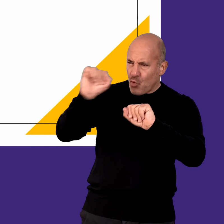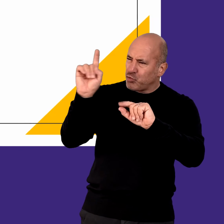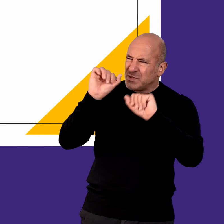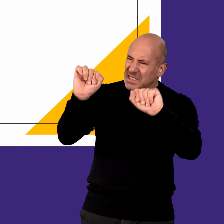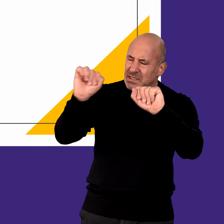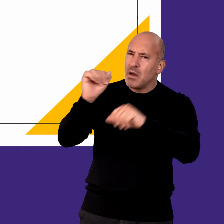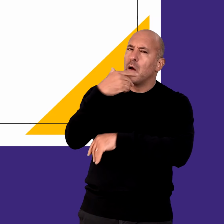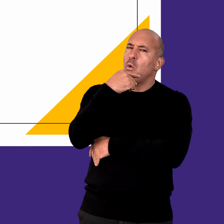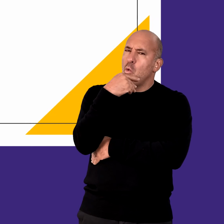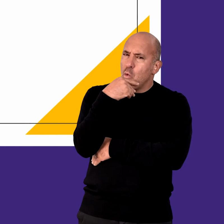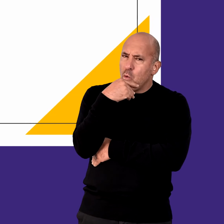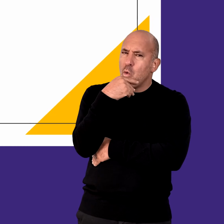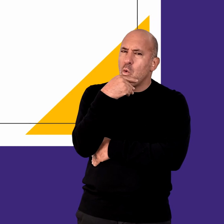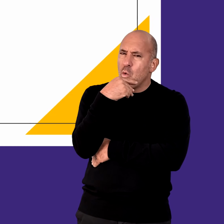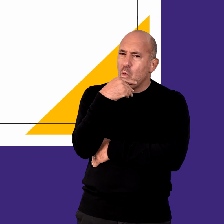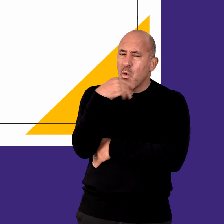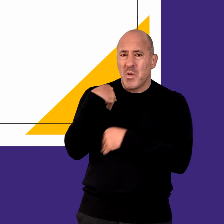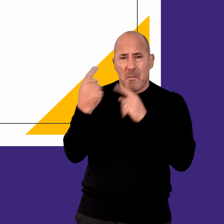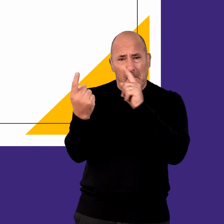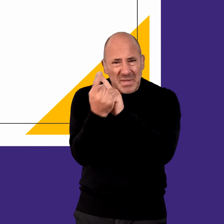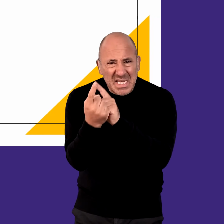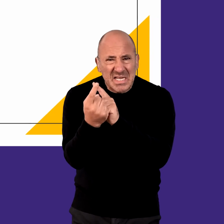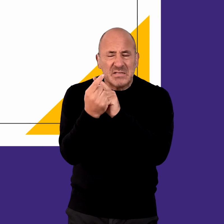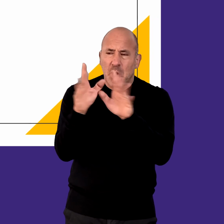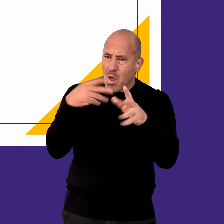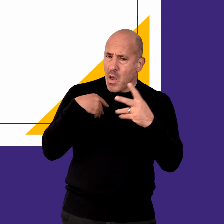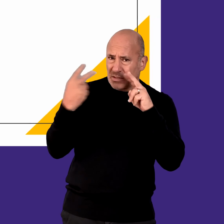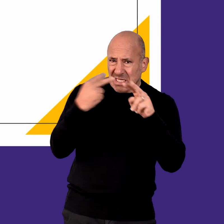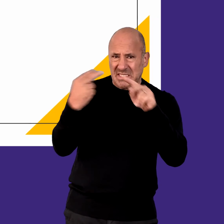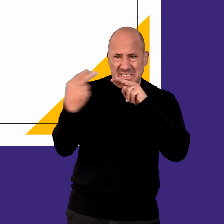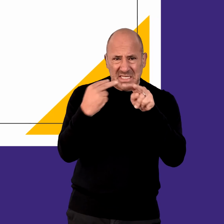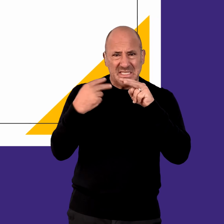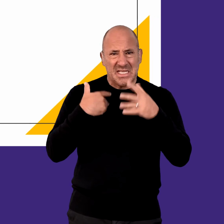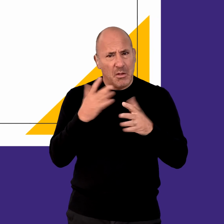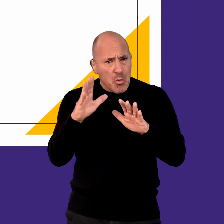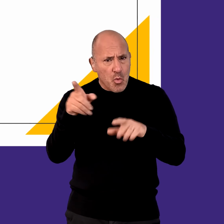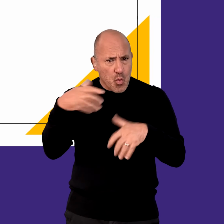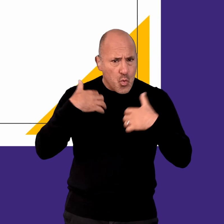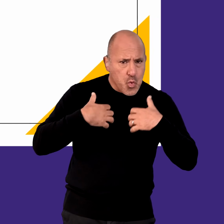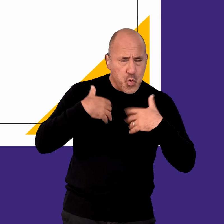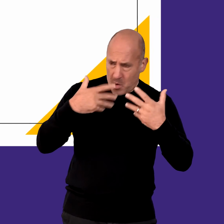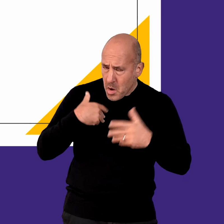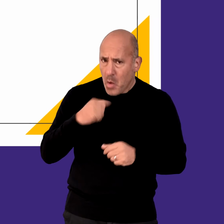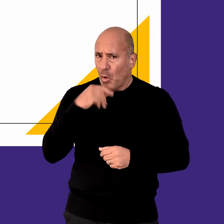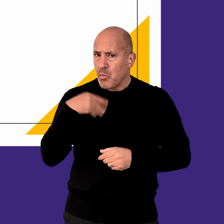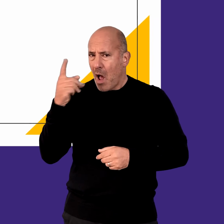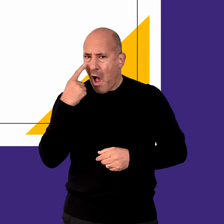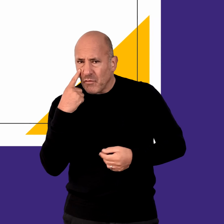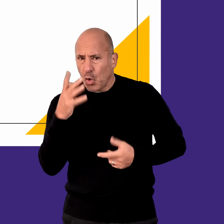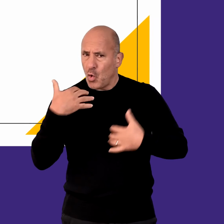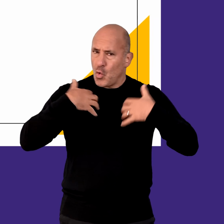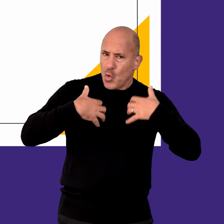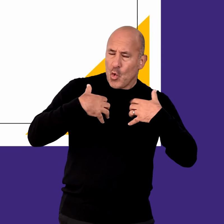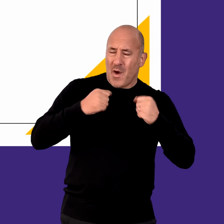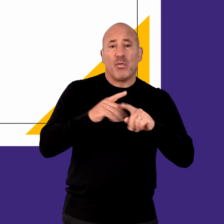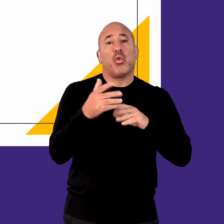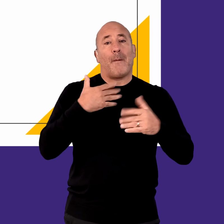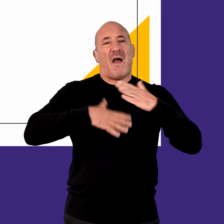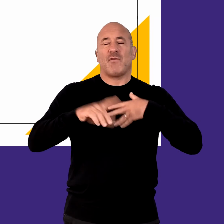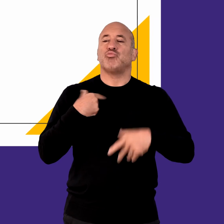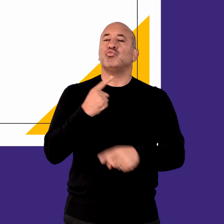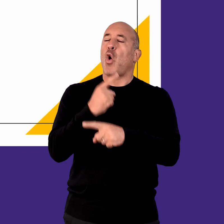organisation, not wanting to talk about ours. And we show up, like we try and be visible, we commit to going to something they're putting on,